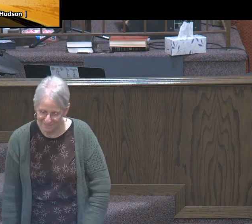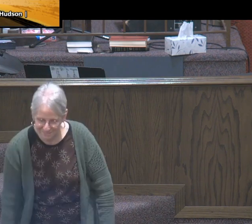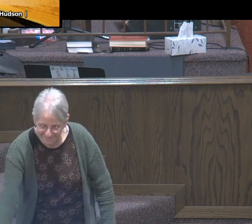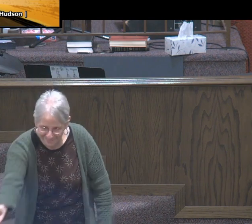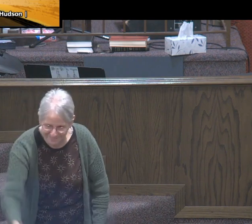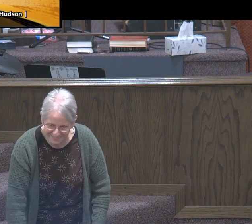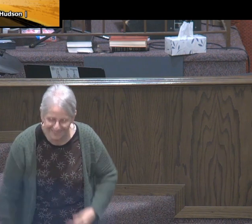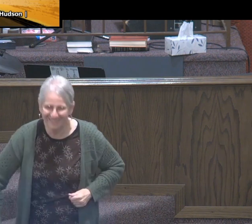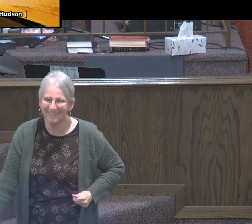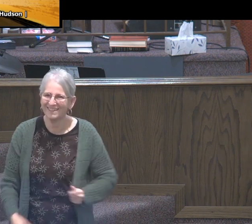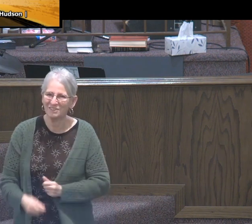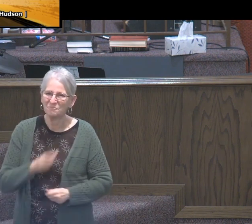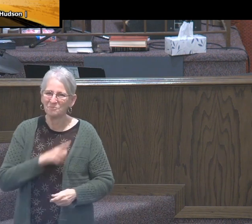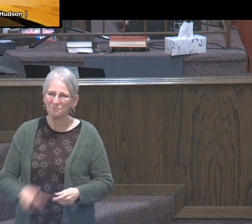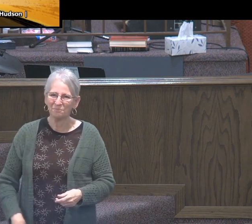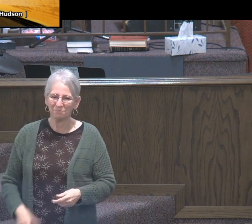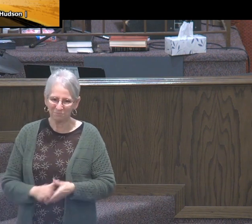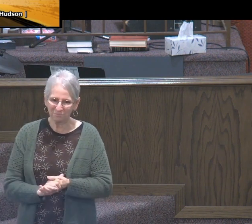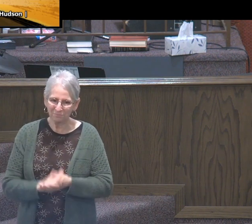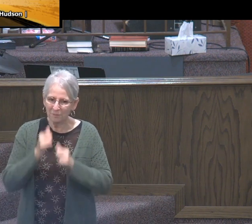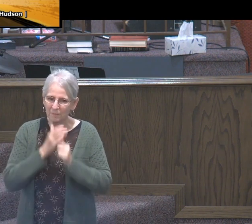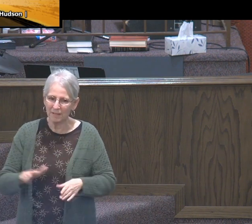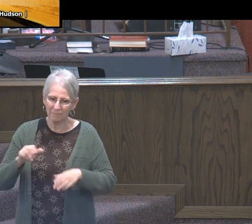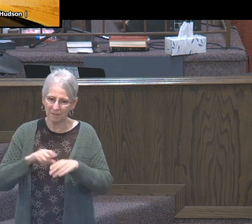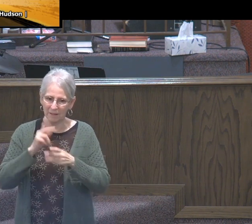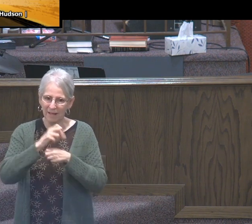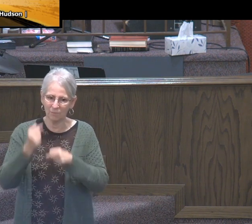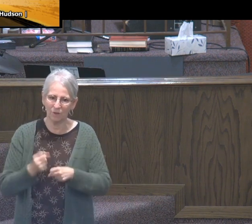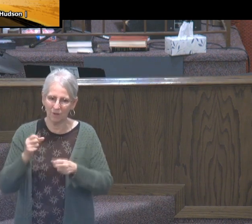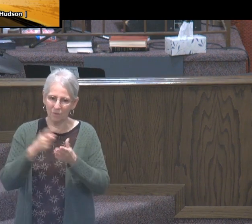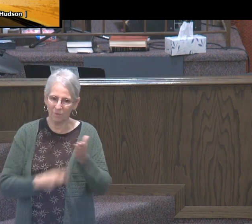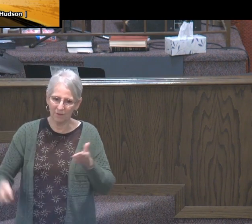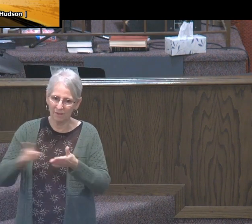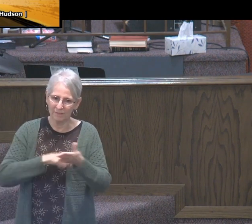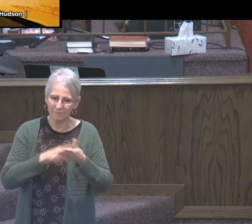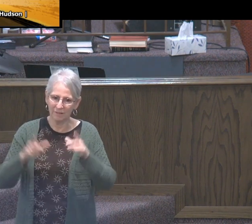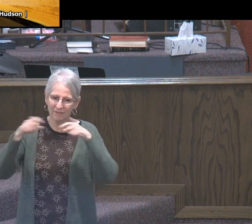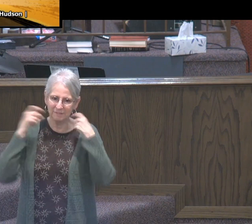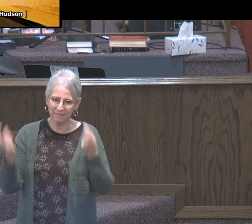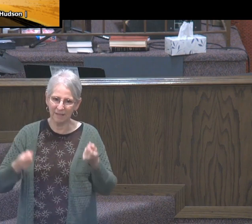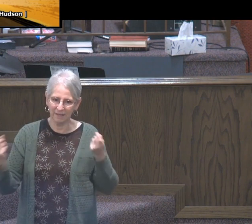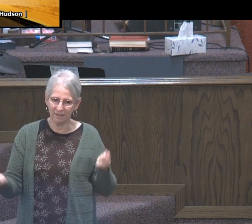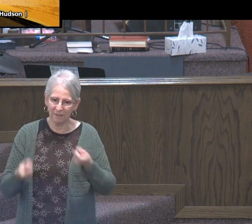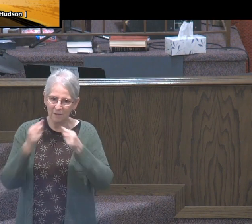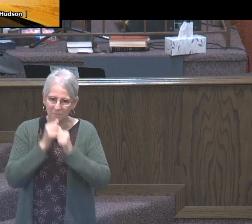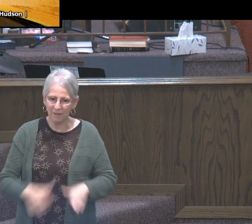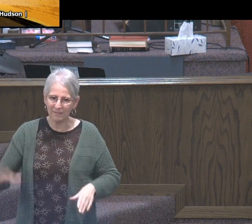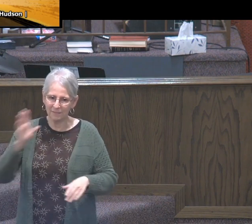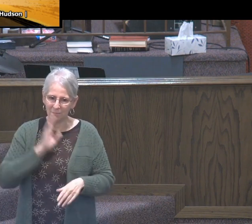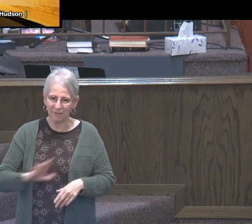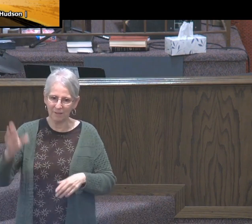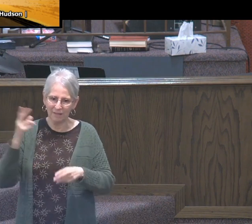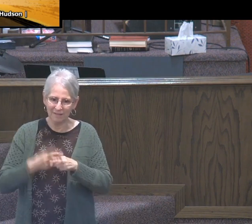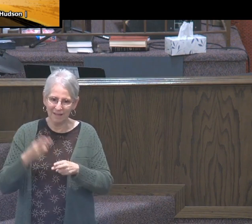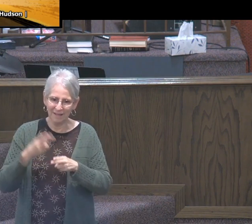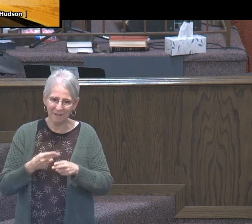the Lord. He breaks the power of canceled sin. Blessed